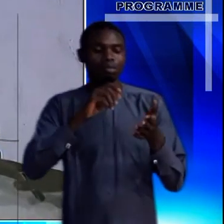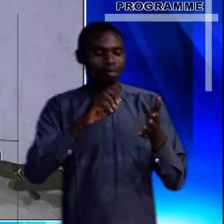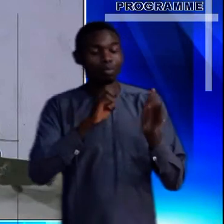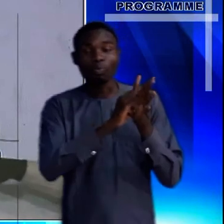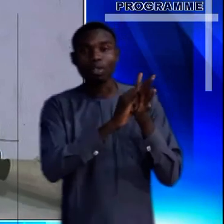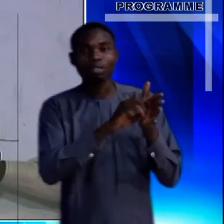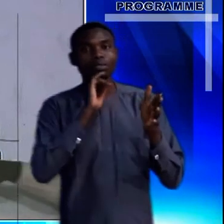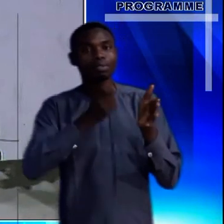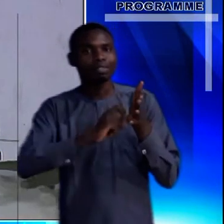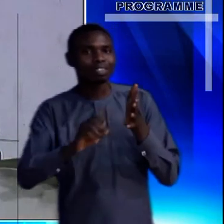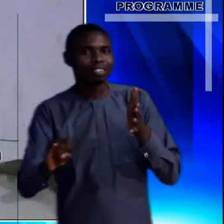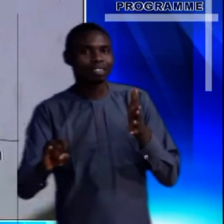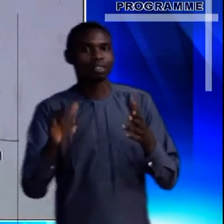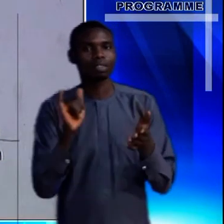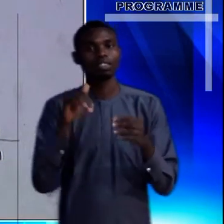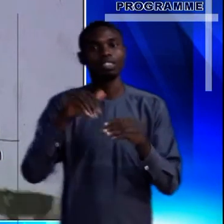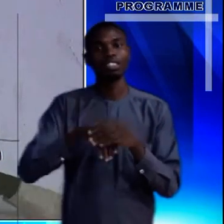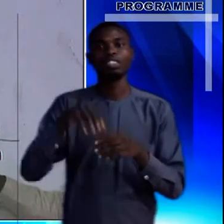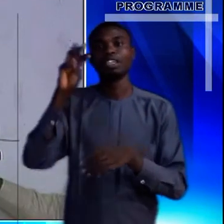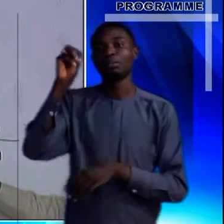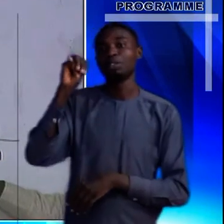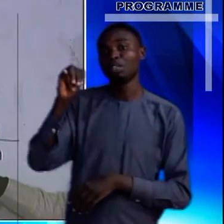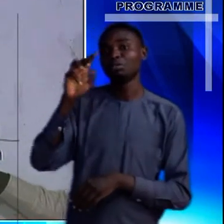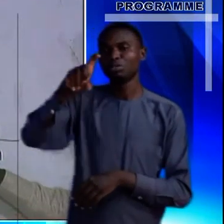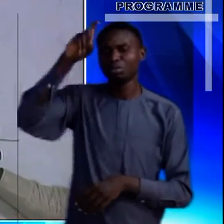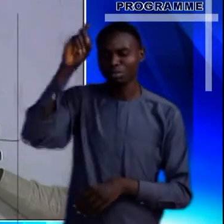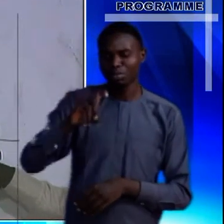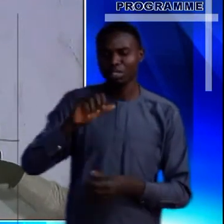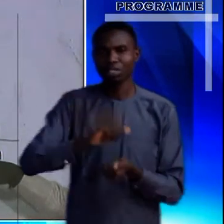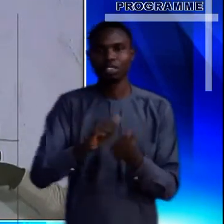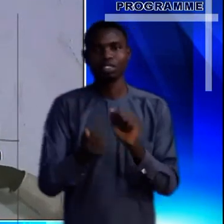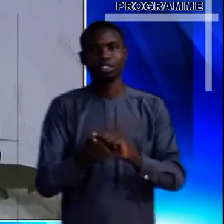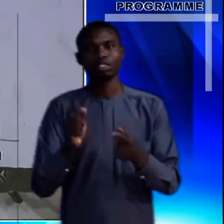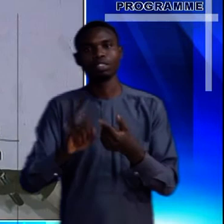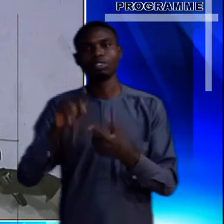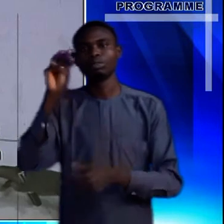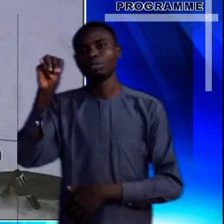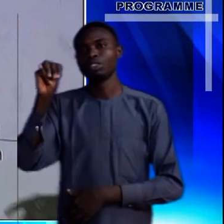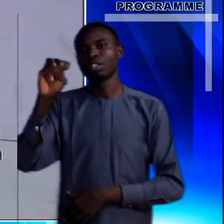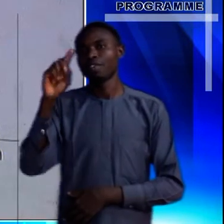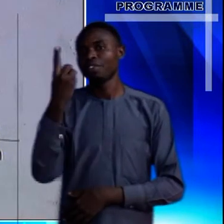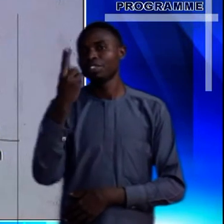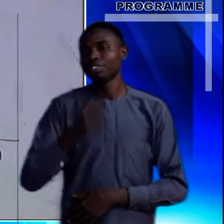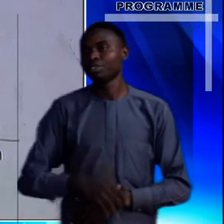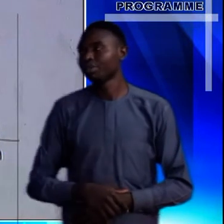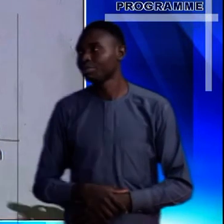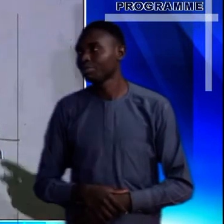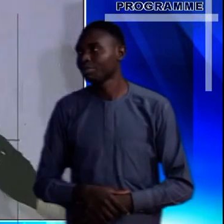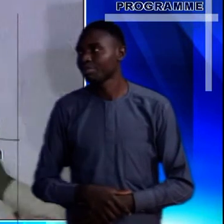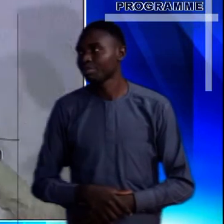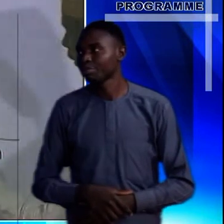So you must change it to becomes in meter. How can we change 30 millimeters to becomes meter?